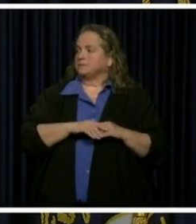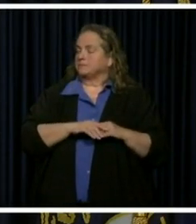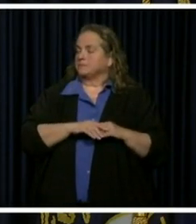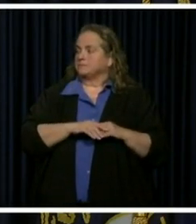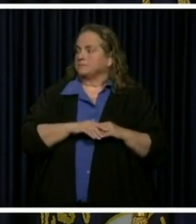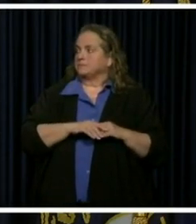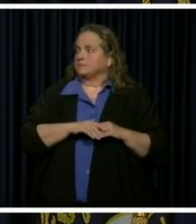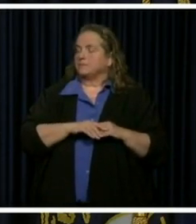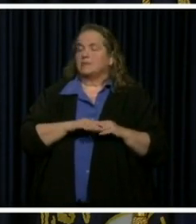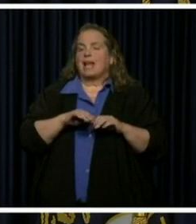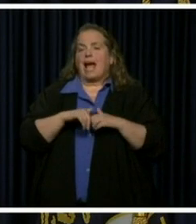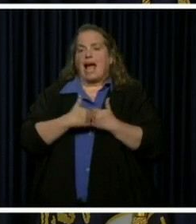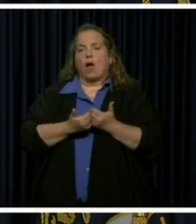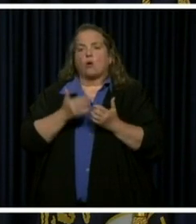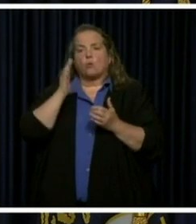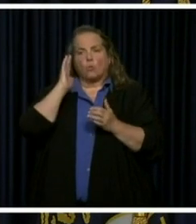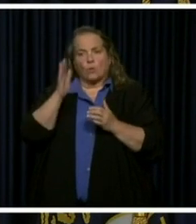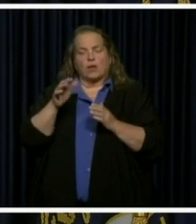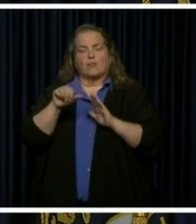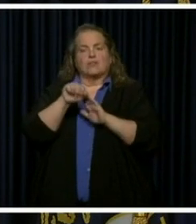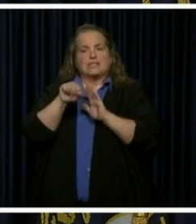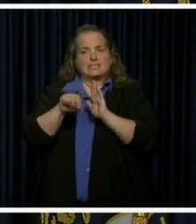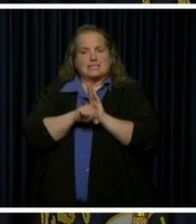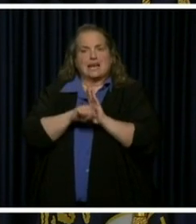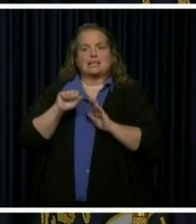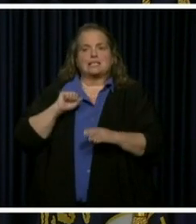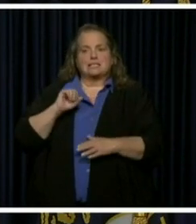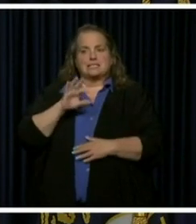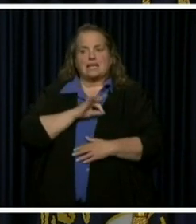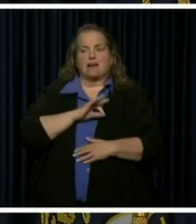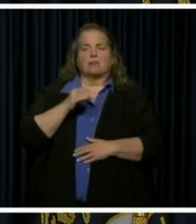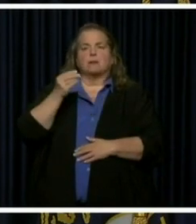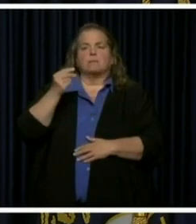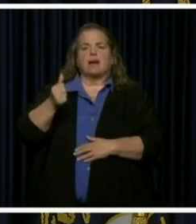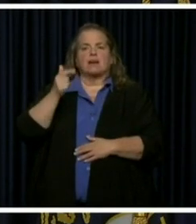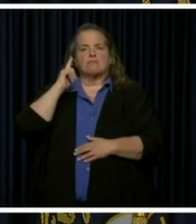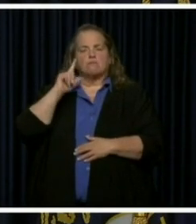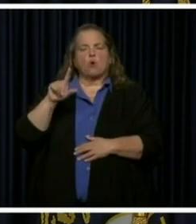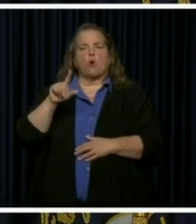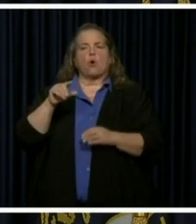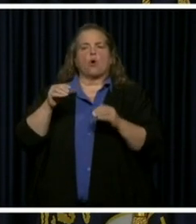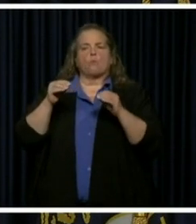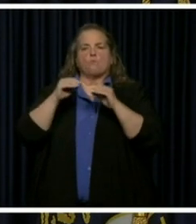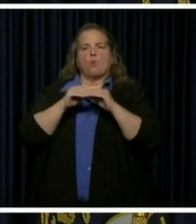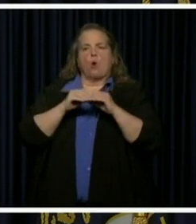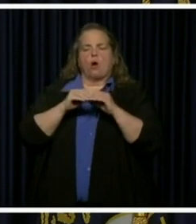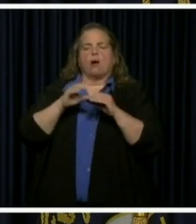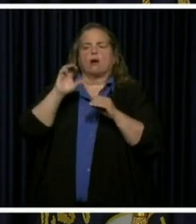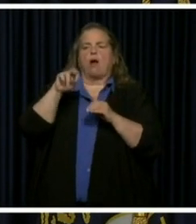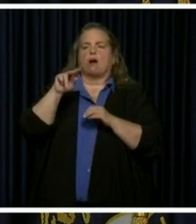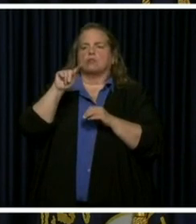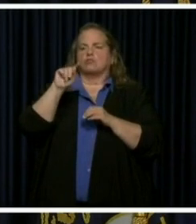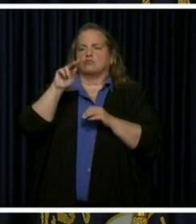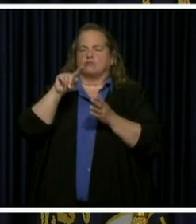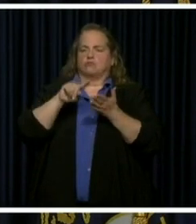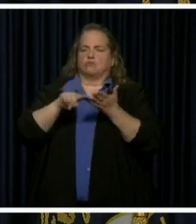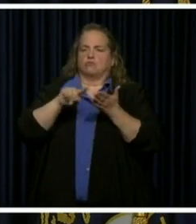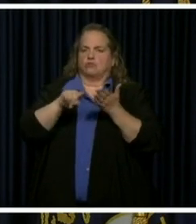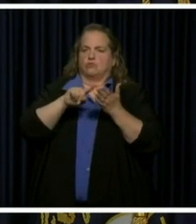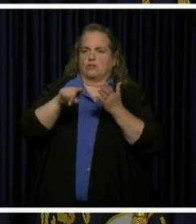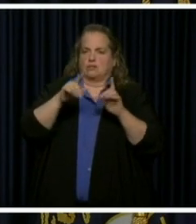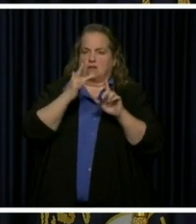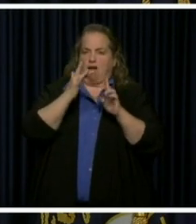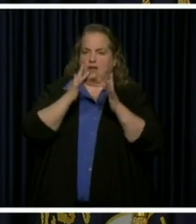How will the state staff and pay for extensive contact tracing? This is with the CARES Act money. Between this